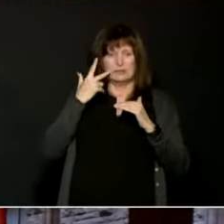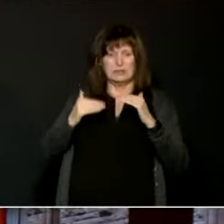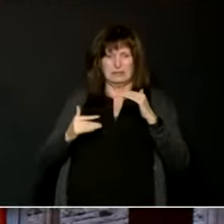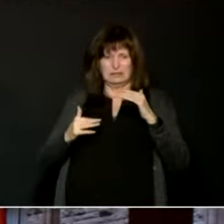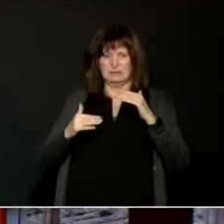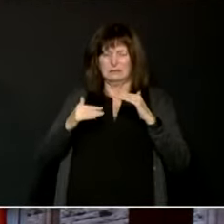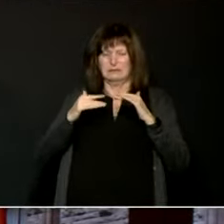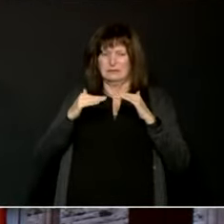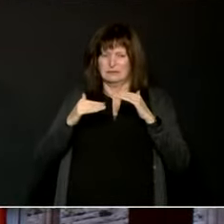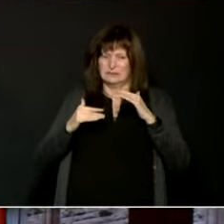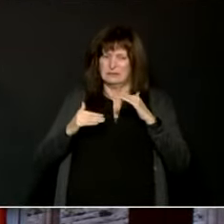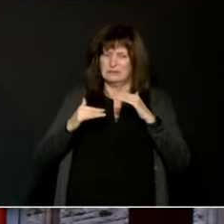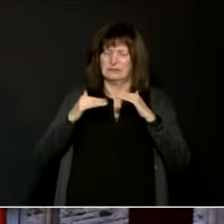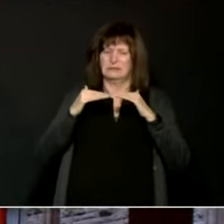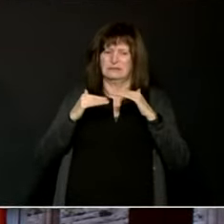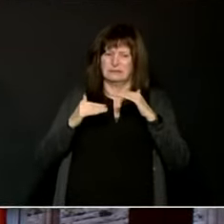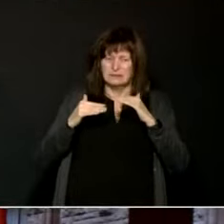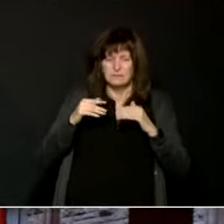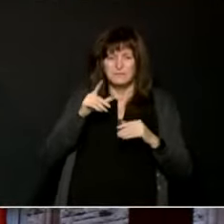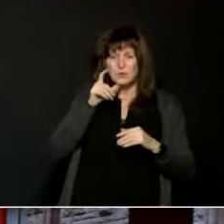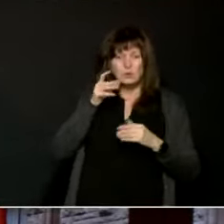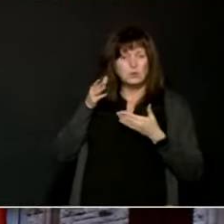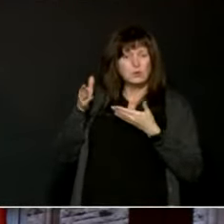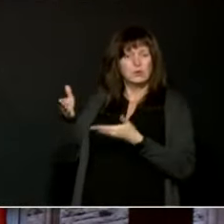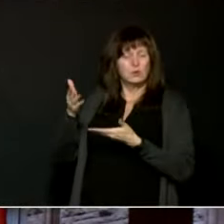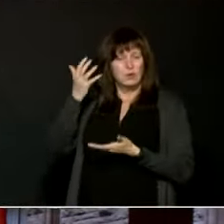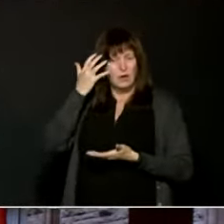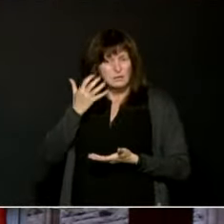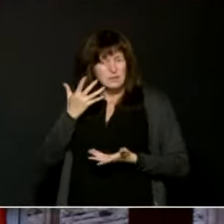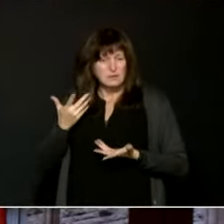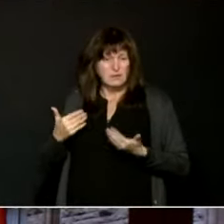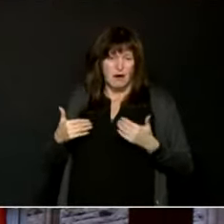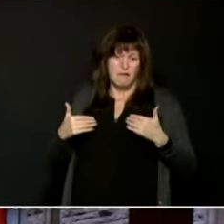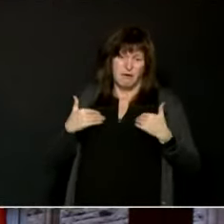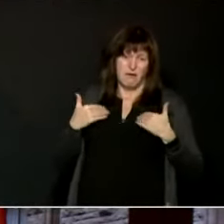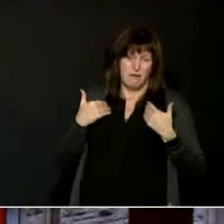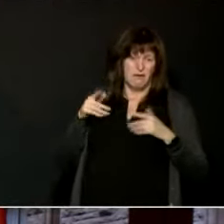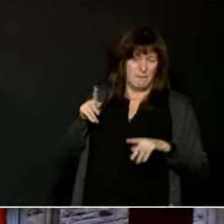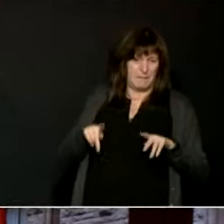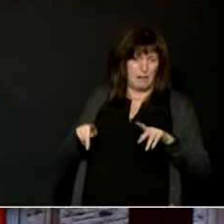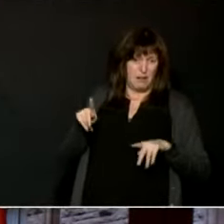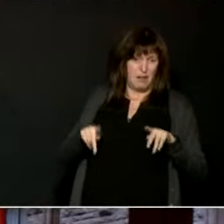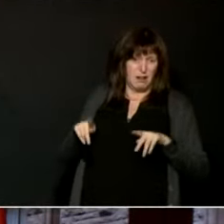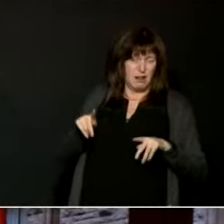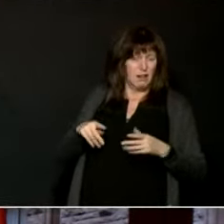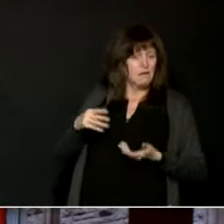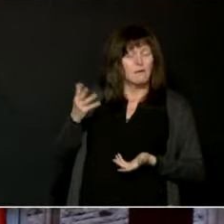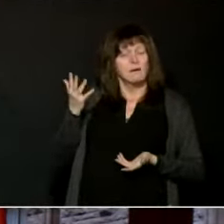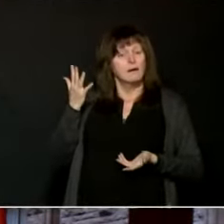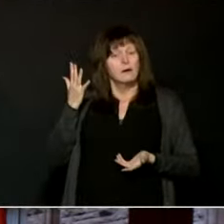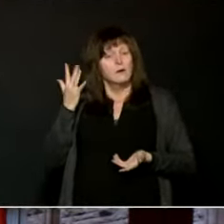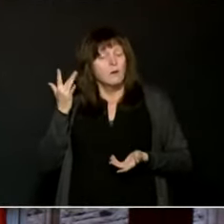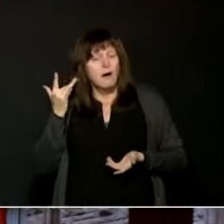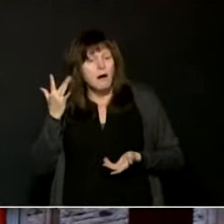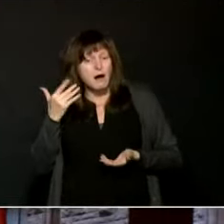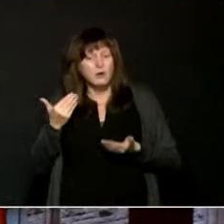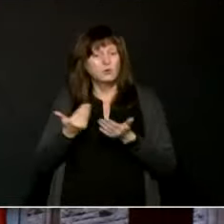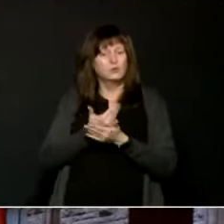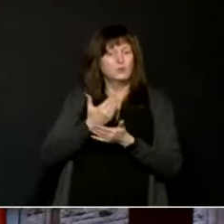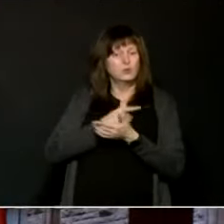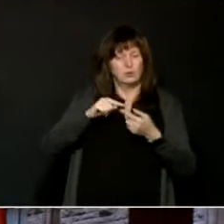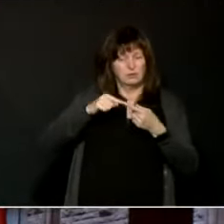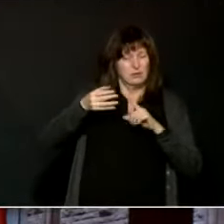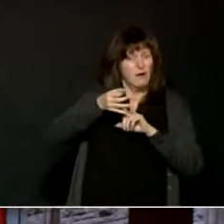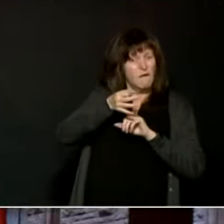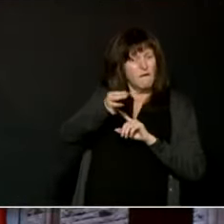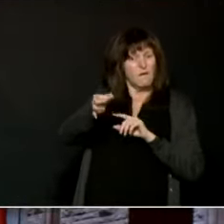us, the risk of getting hospitalized with the variants is higher than with the initial